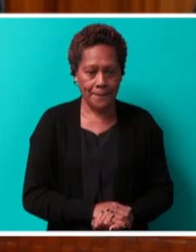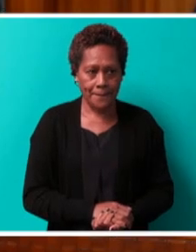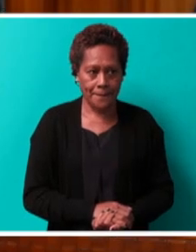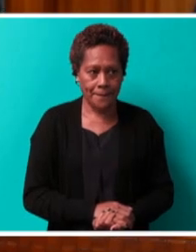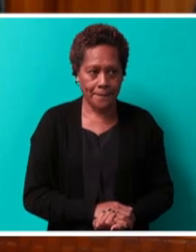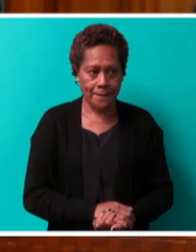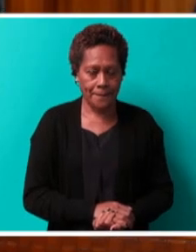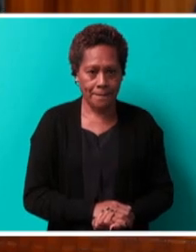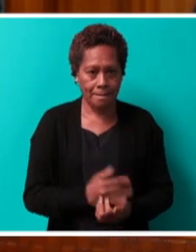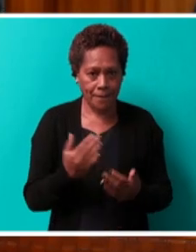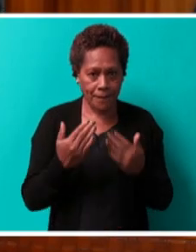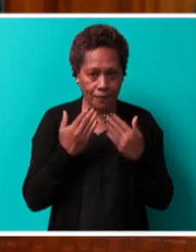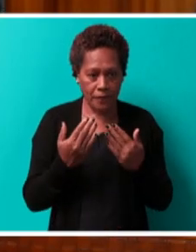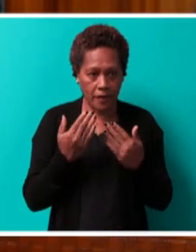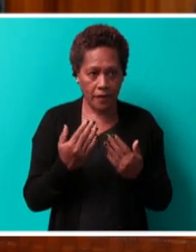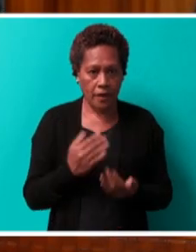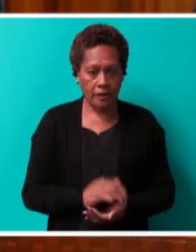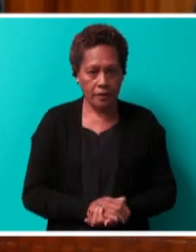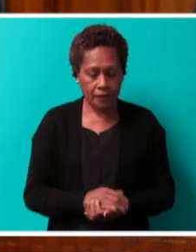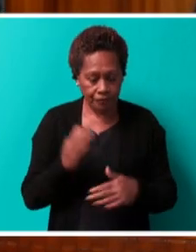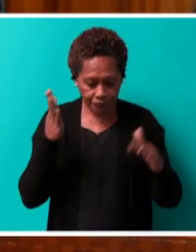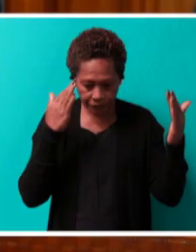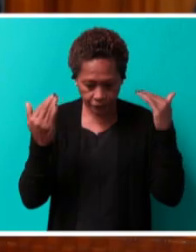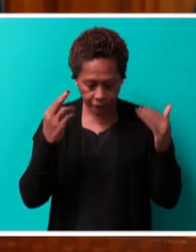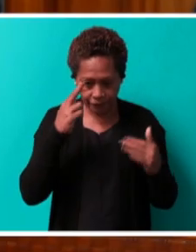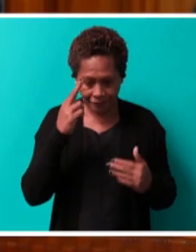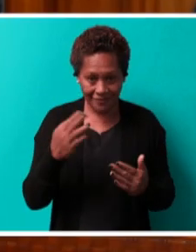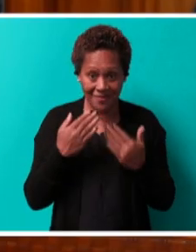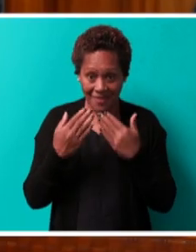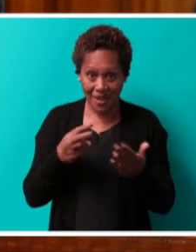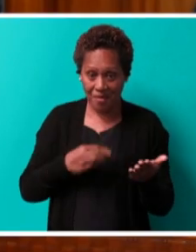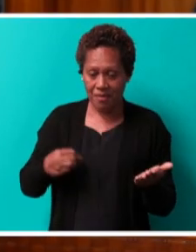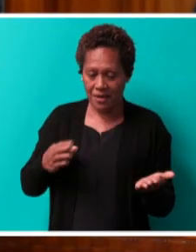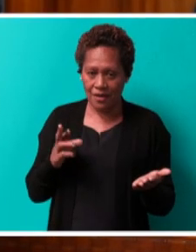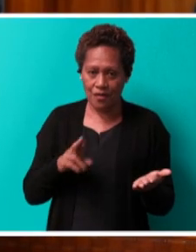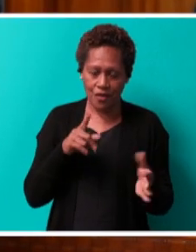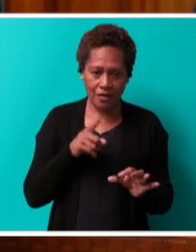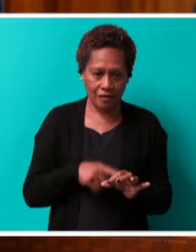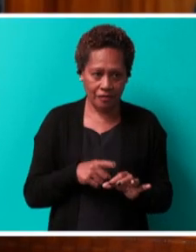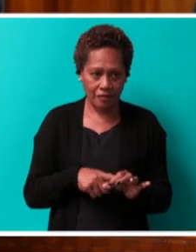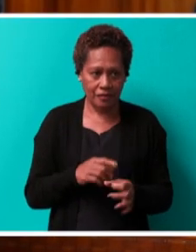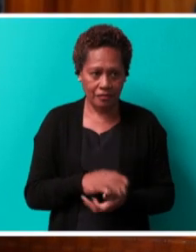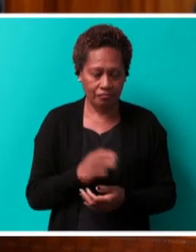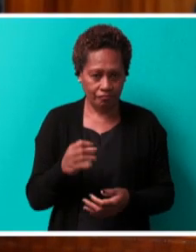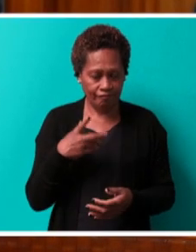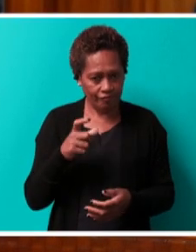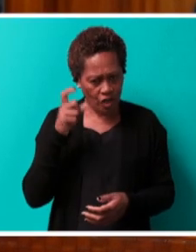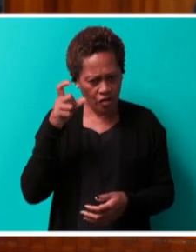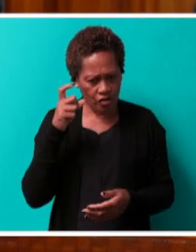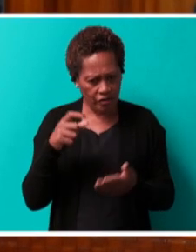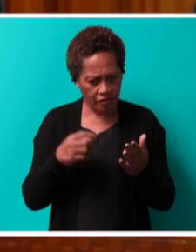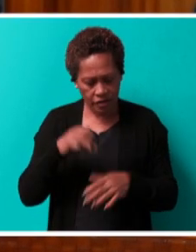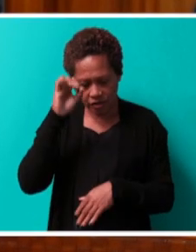Thank you, Mr. Speaker. I thank Honorable Hamchan for the question. The Ministry of Transport acknowledges the concern raised regarding